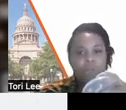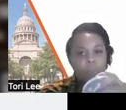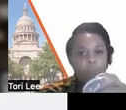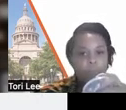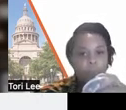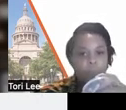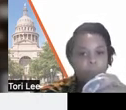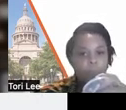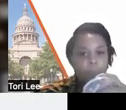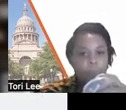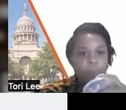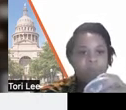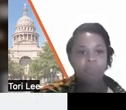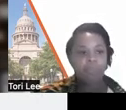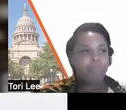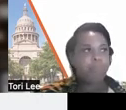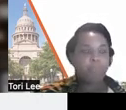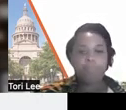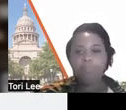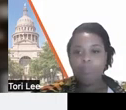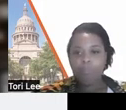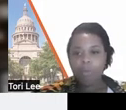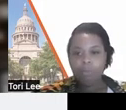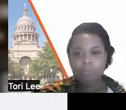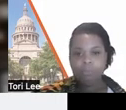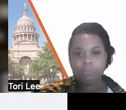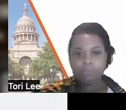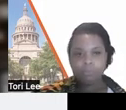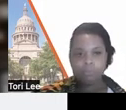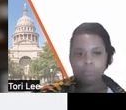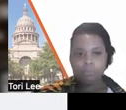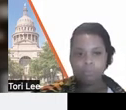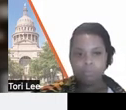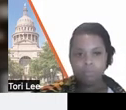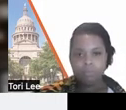I was trying to understand if we were broadening it to be the relationship.